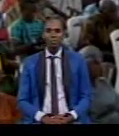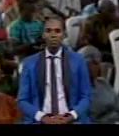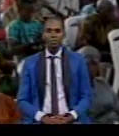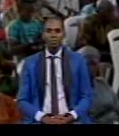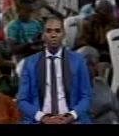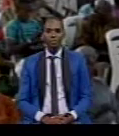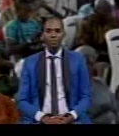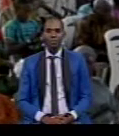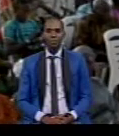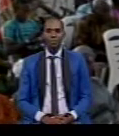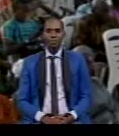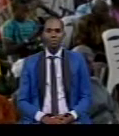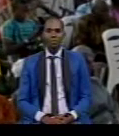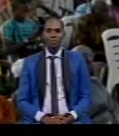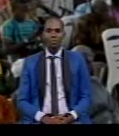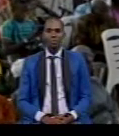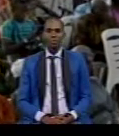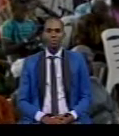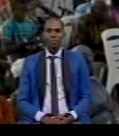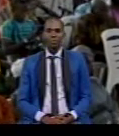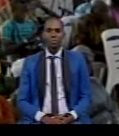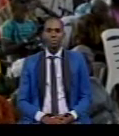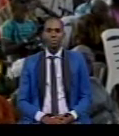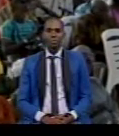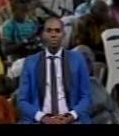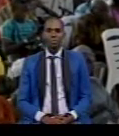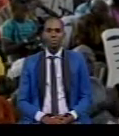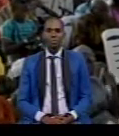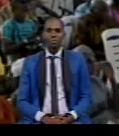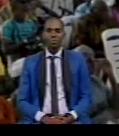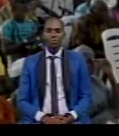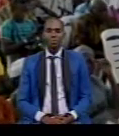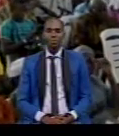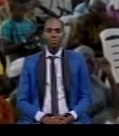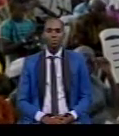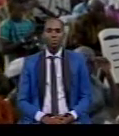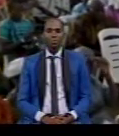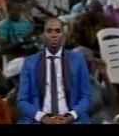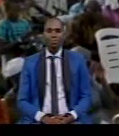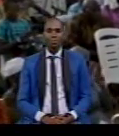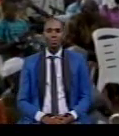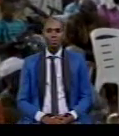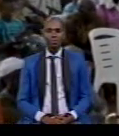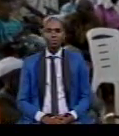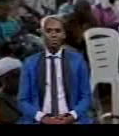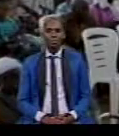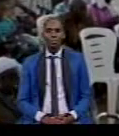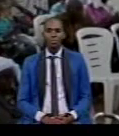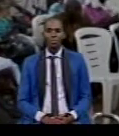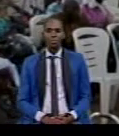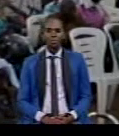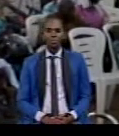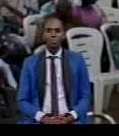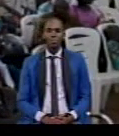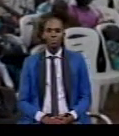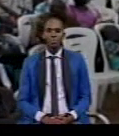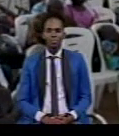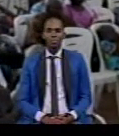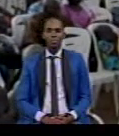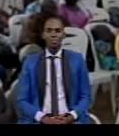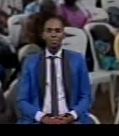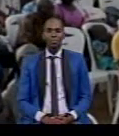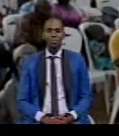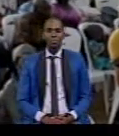not be conquered in your life. You have sinned, you cover it up. You are not confessing